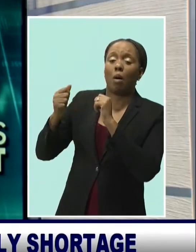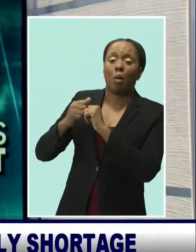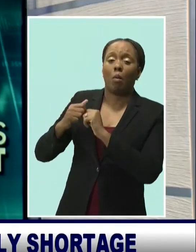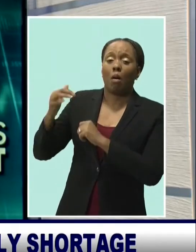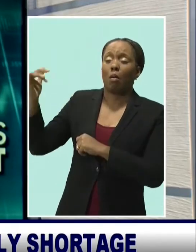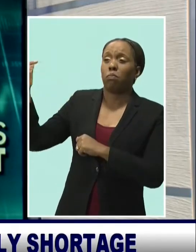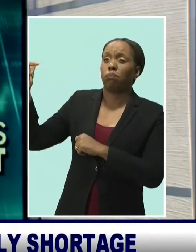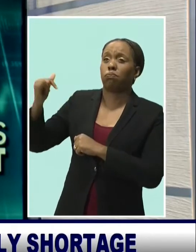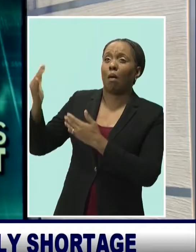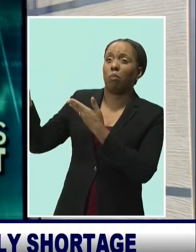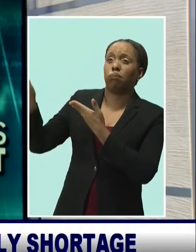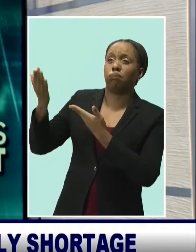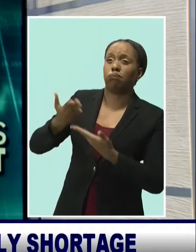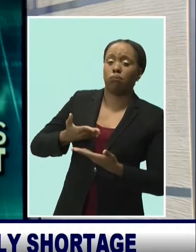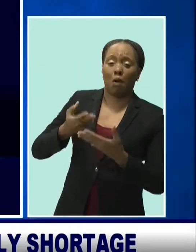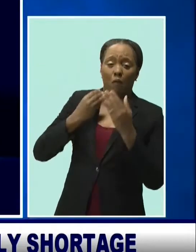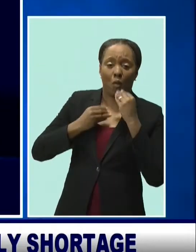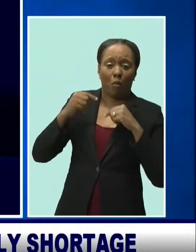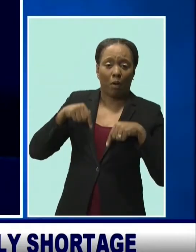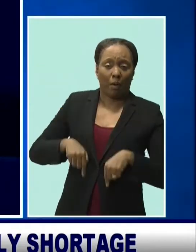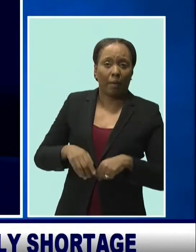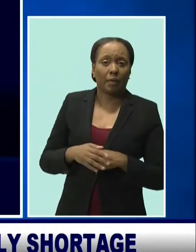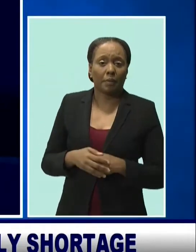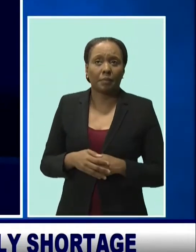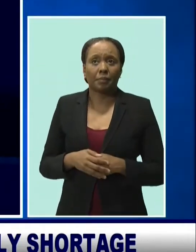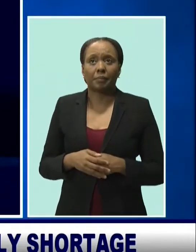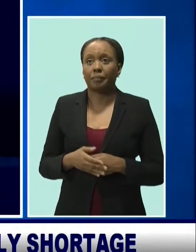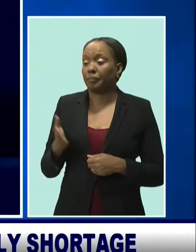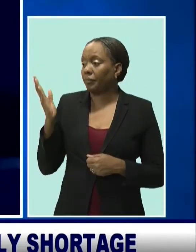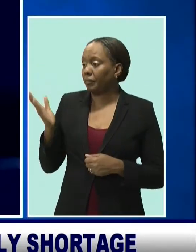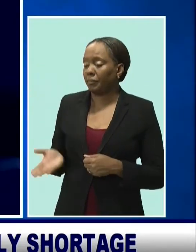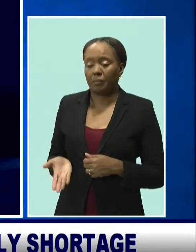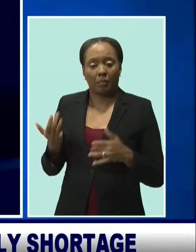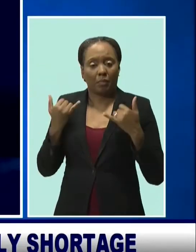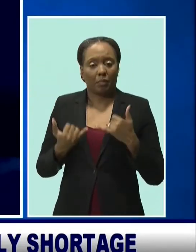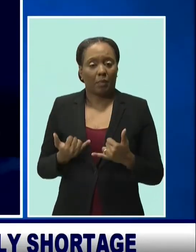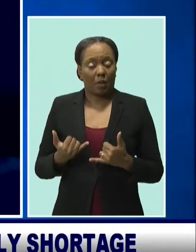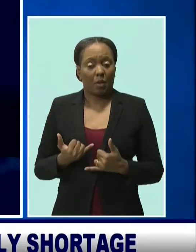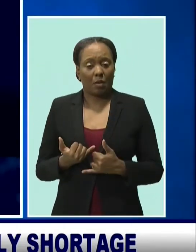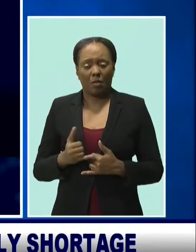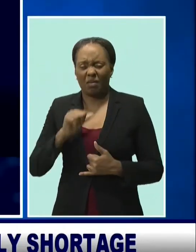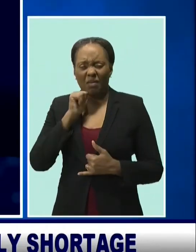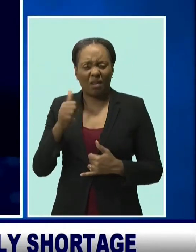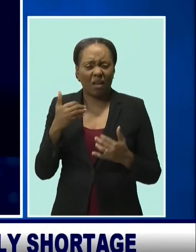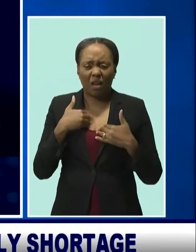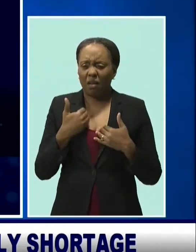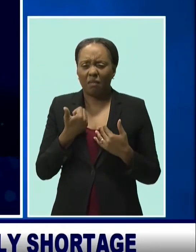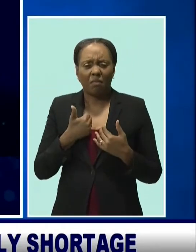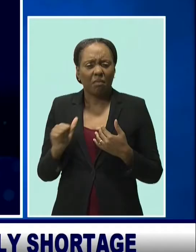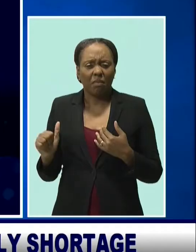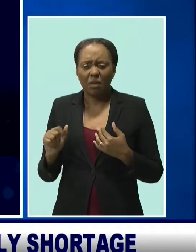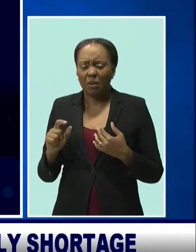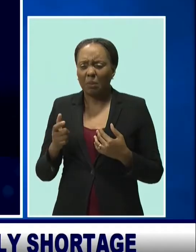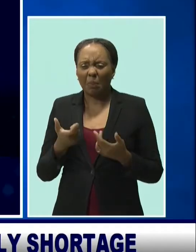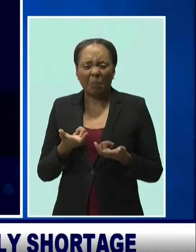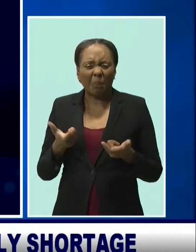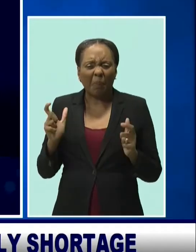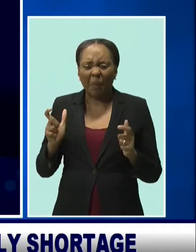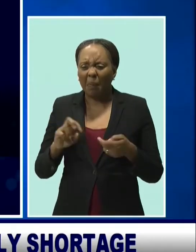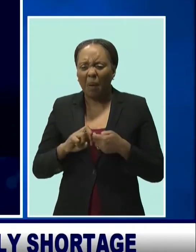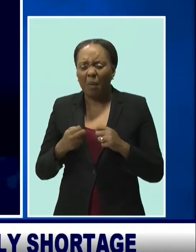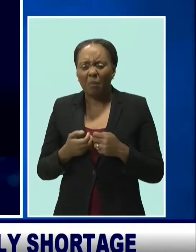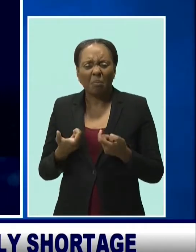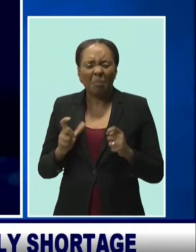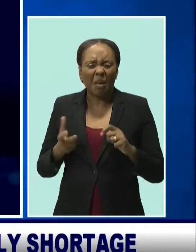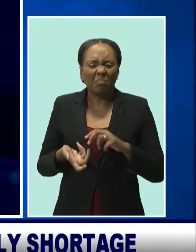Asia. At present, we do not have any major disruption in terms of